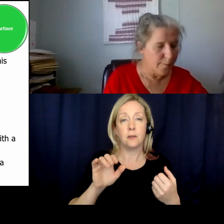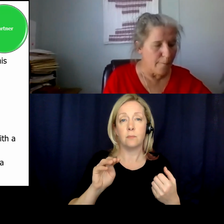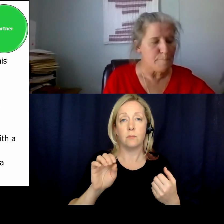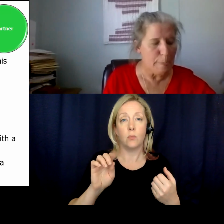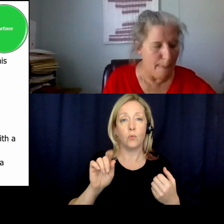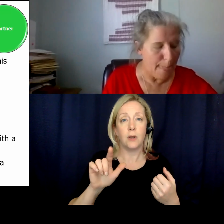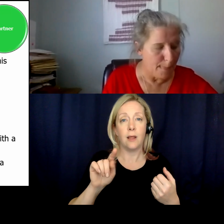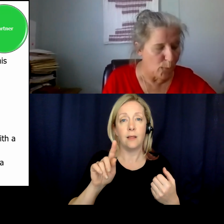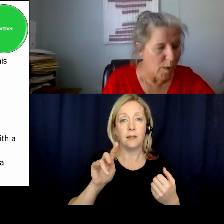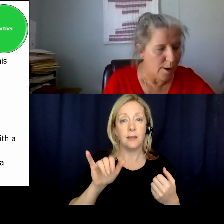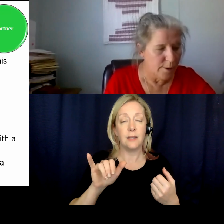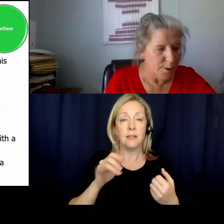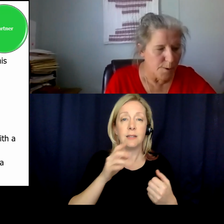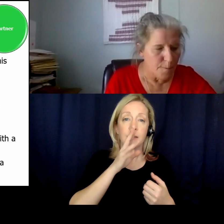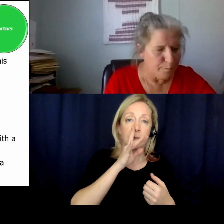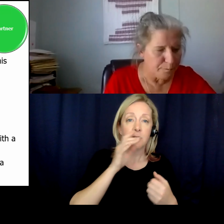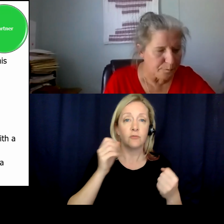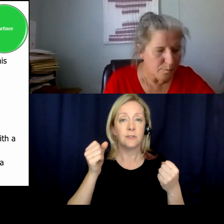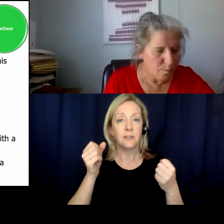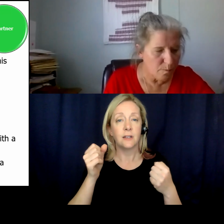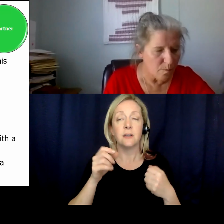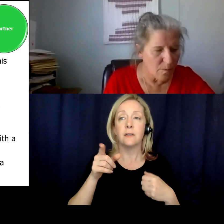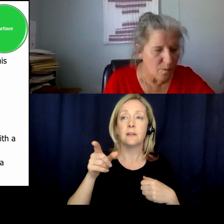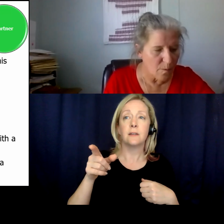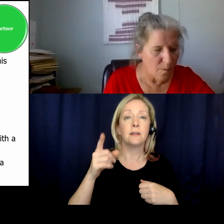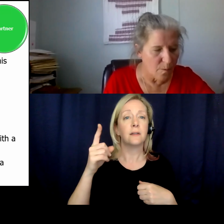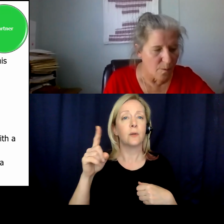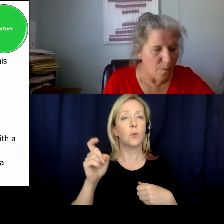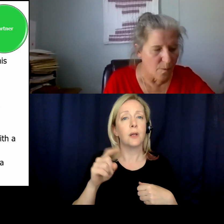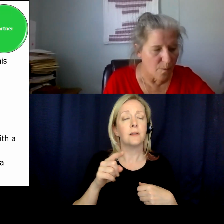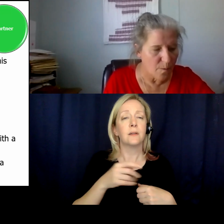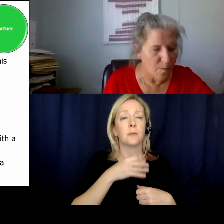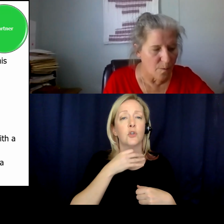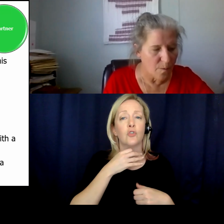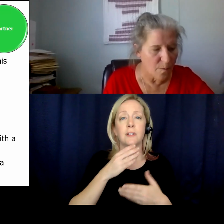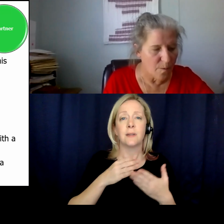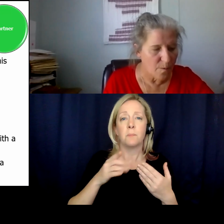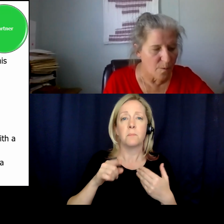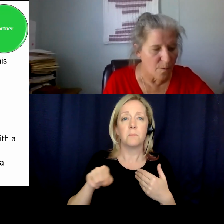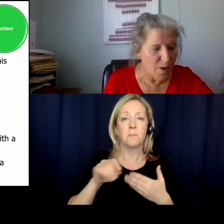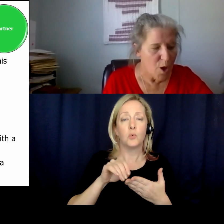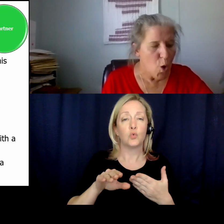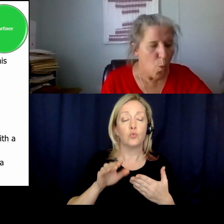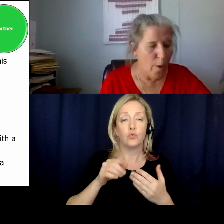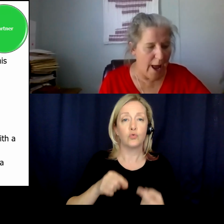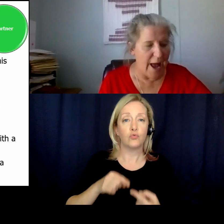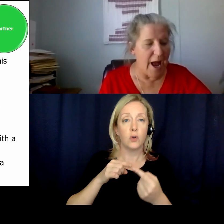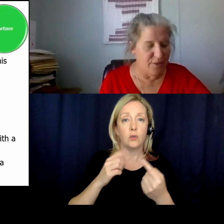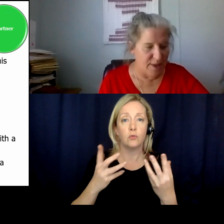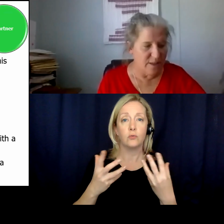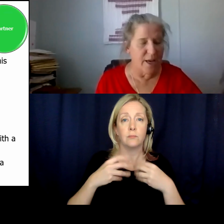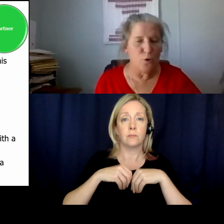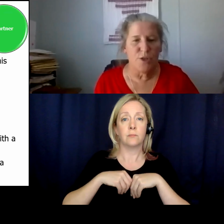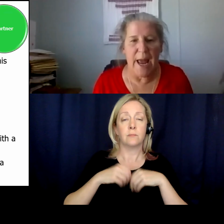thing. So the question is, how do you accommodate students who have difficulty integrating multisensory modes?